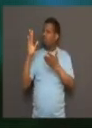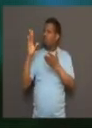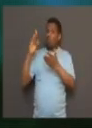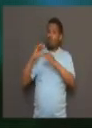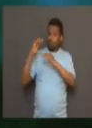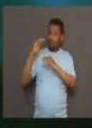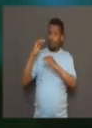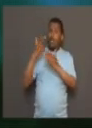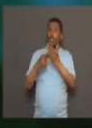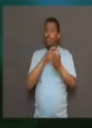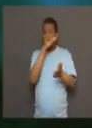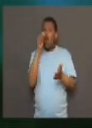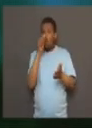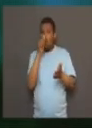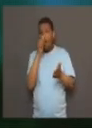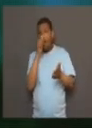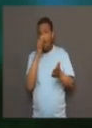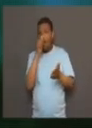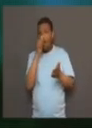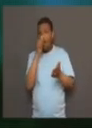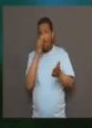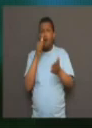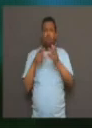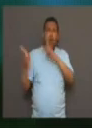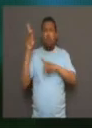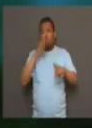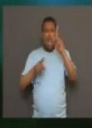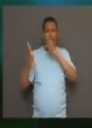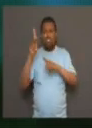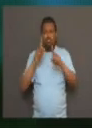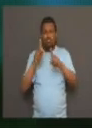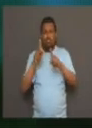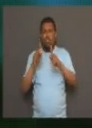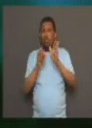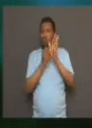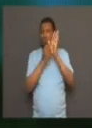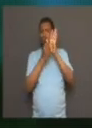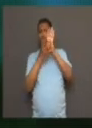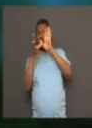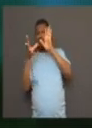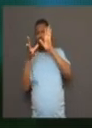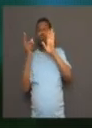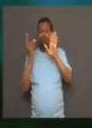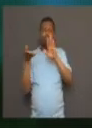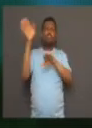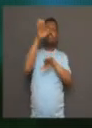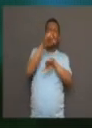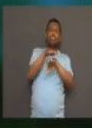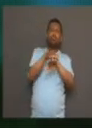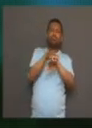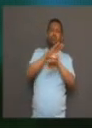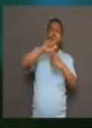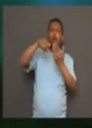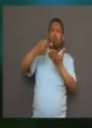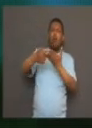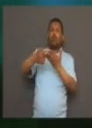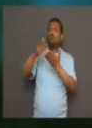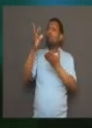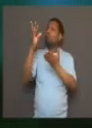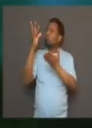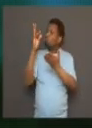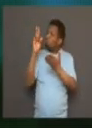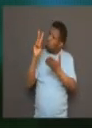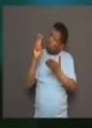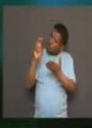Therefore, Ethiopia's population is projected to double in about 27